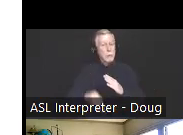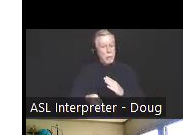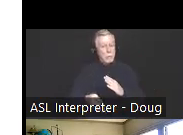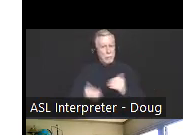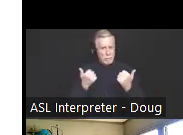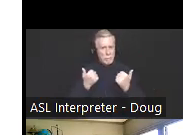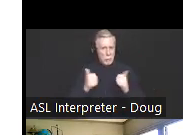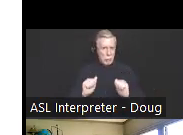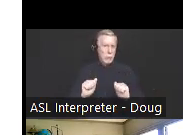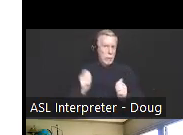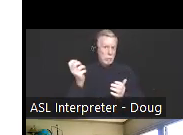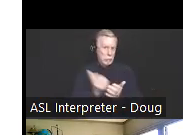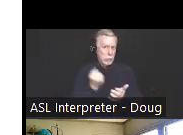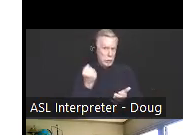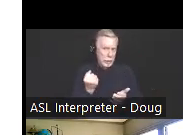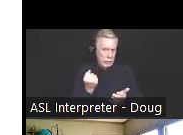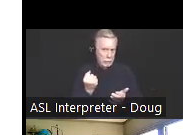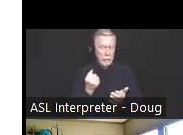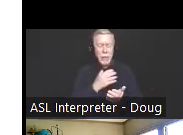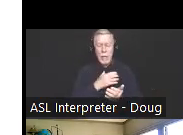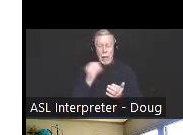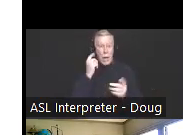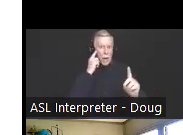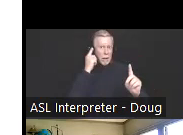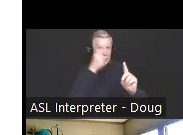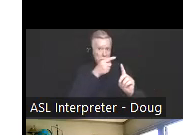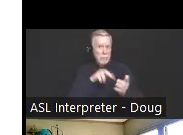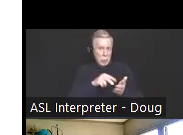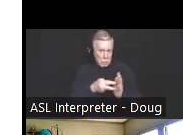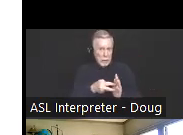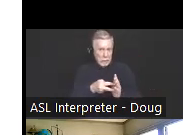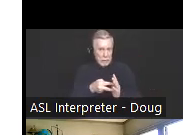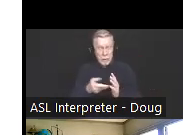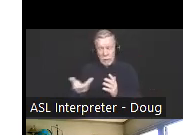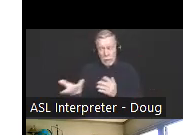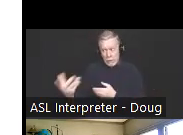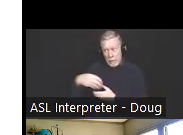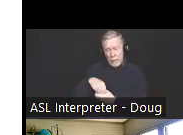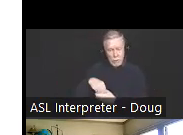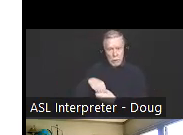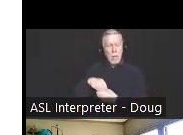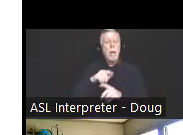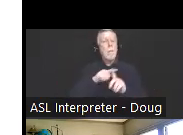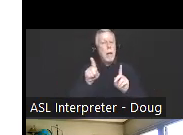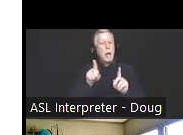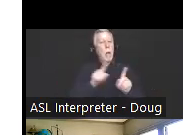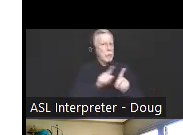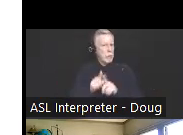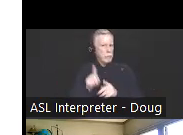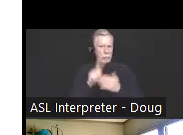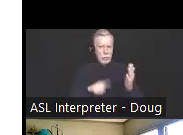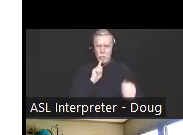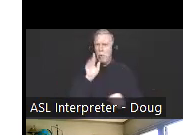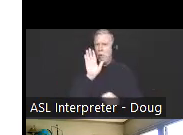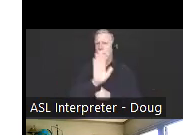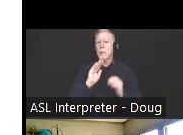trying to achieve and what the purpose of engagement is, but also what you're promising the community. Because if